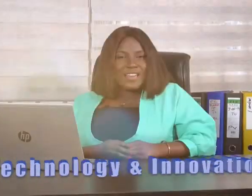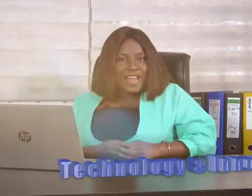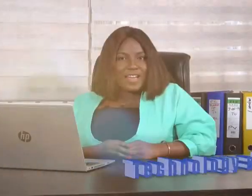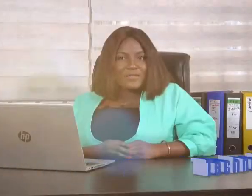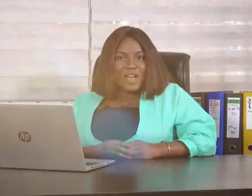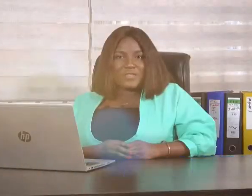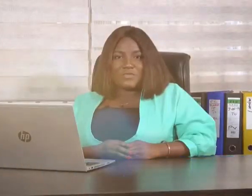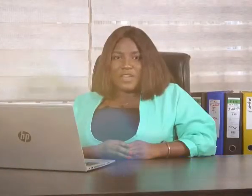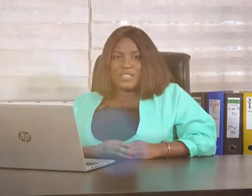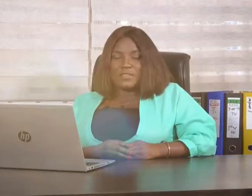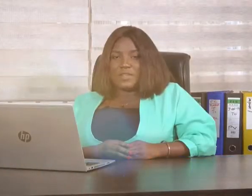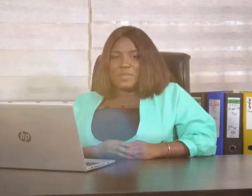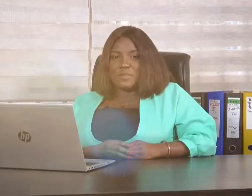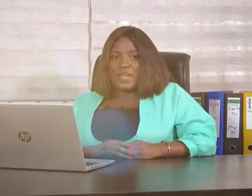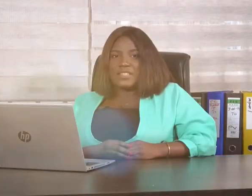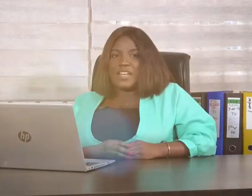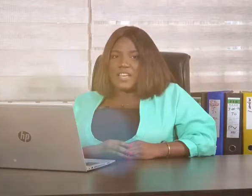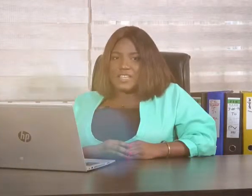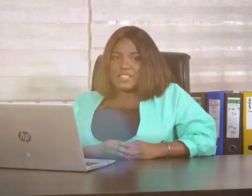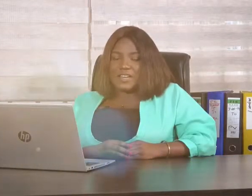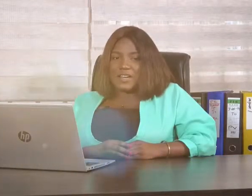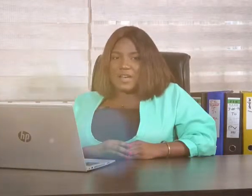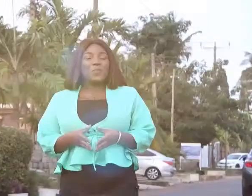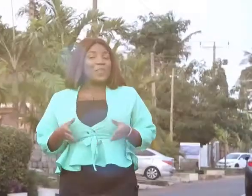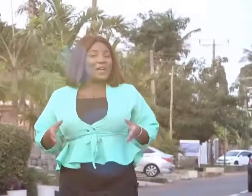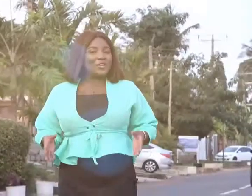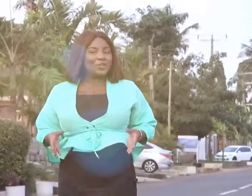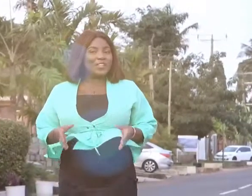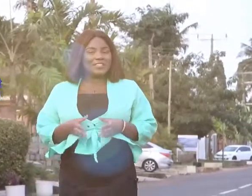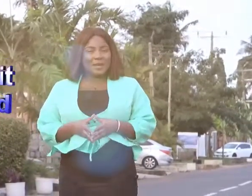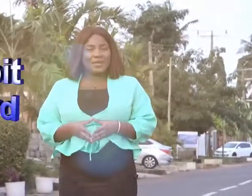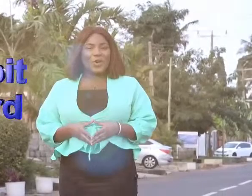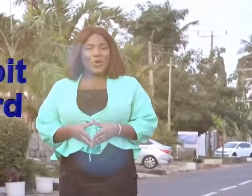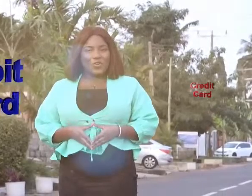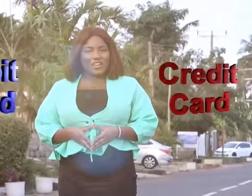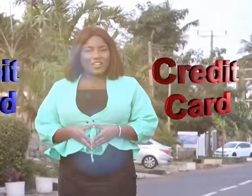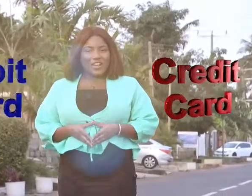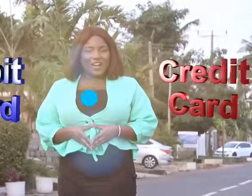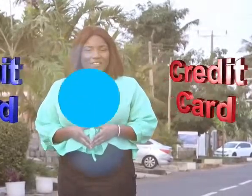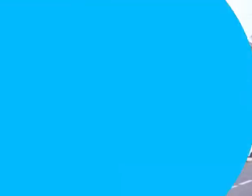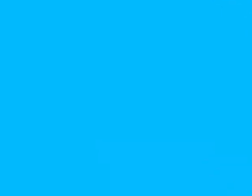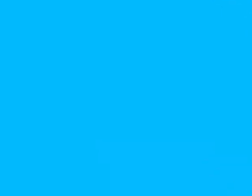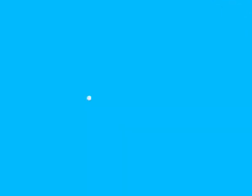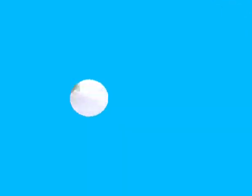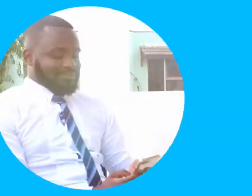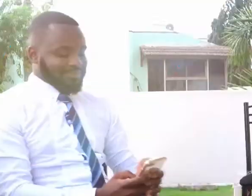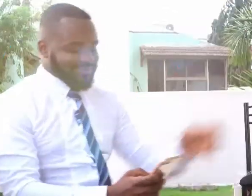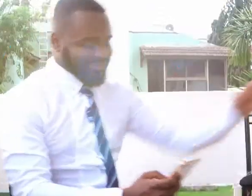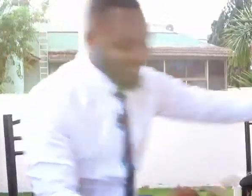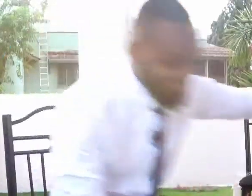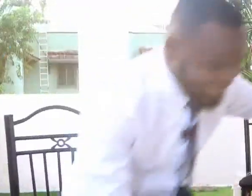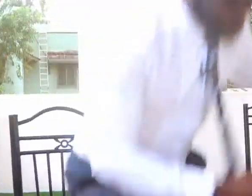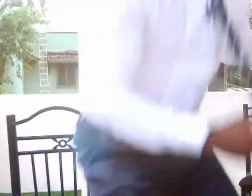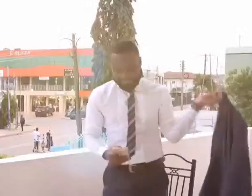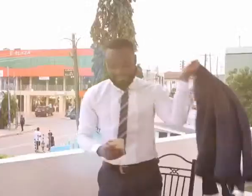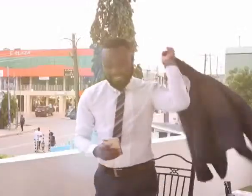innovation, life has relatively been made easier. By using debit or credit cards,